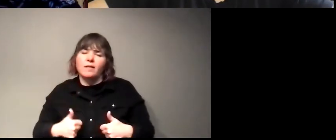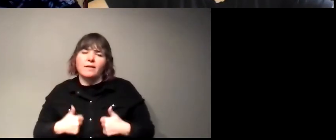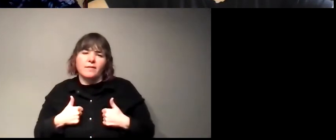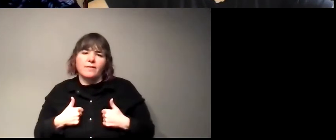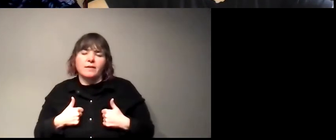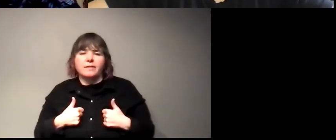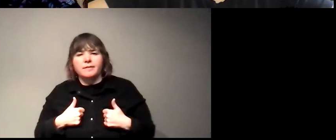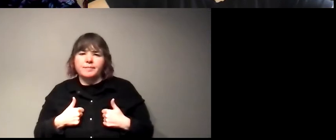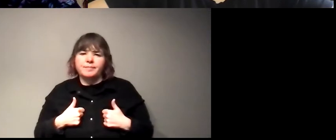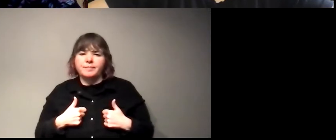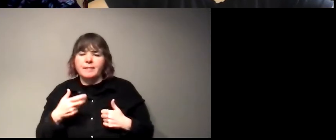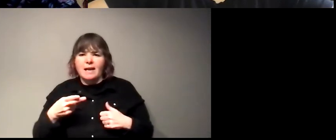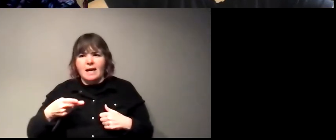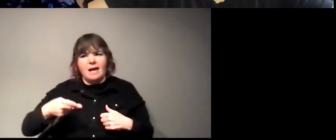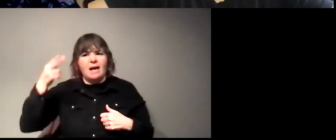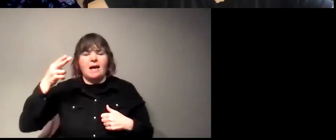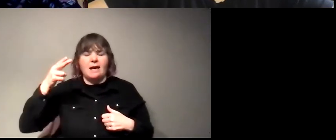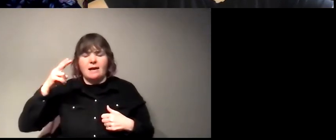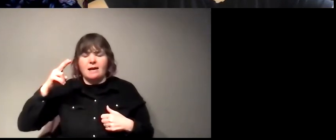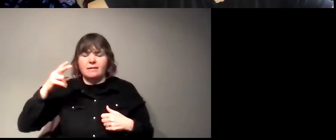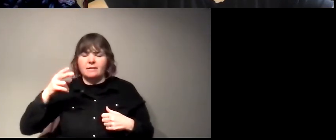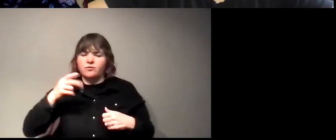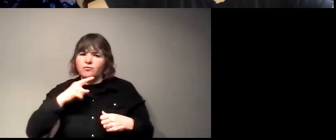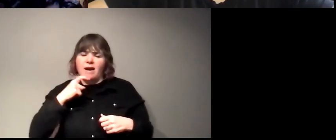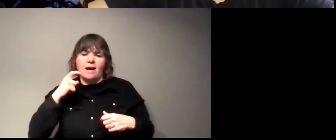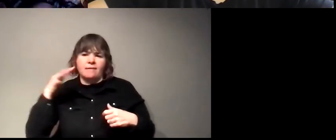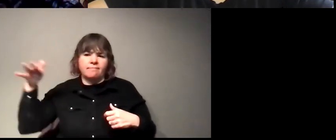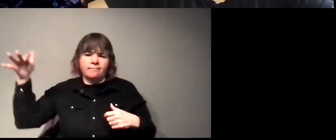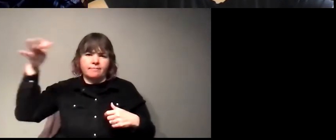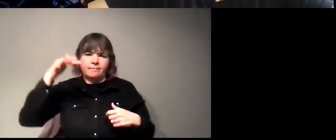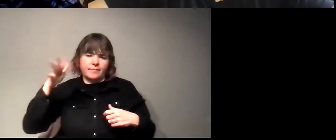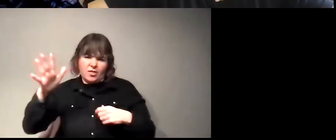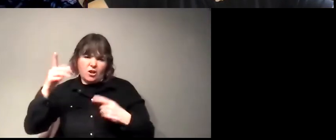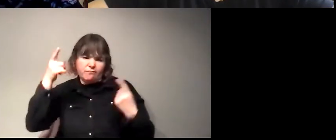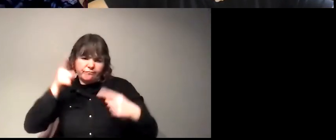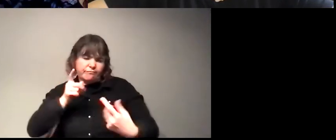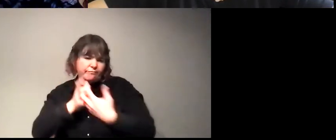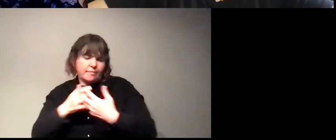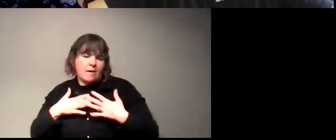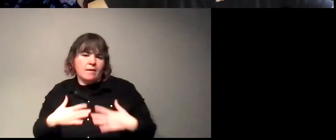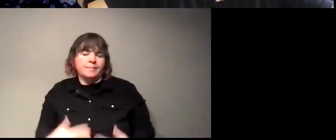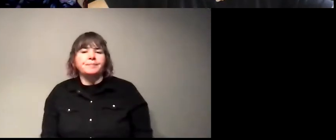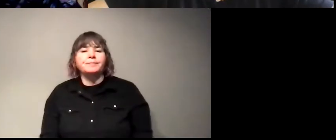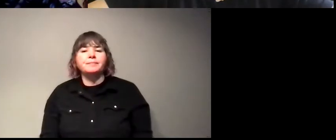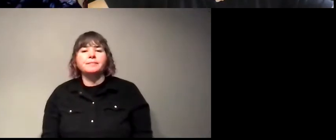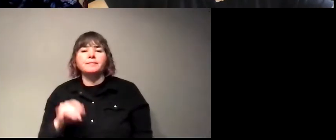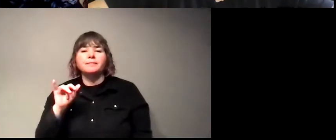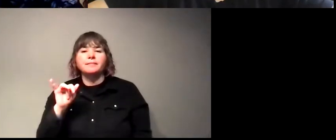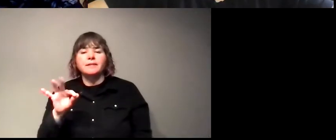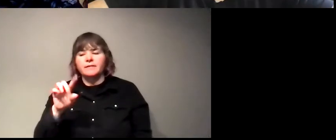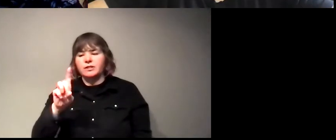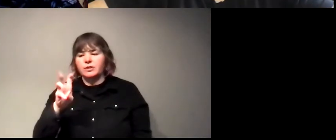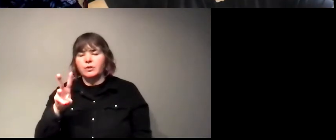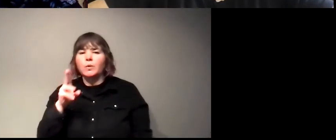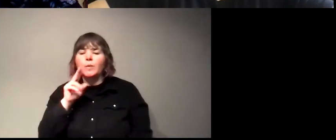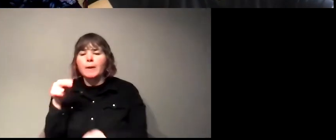it's going to be really high elevation, dry area. They're built for it. So if there is any dew, a chinchilla is going to lick it